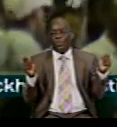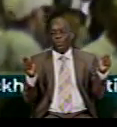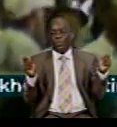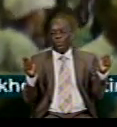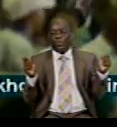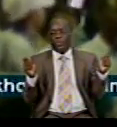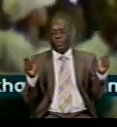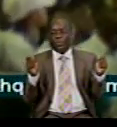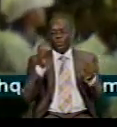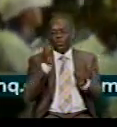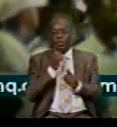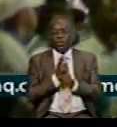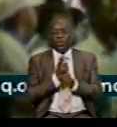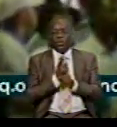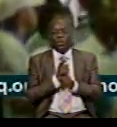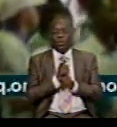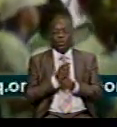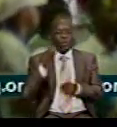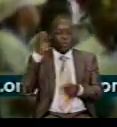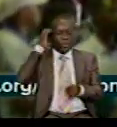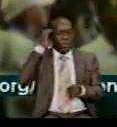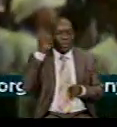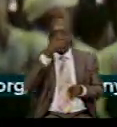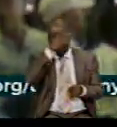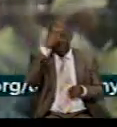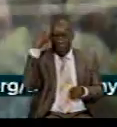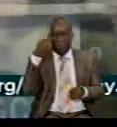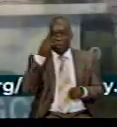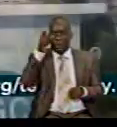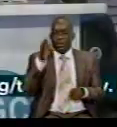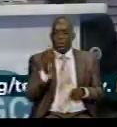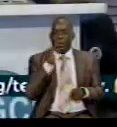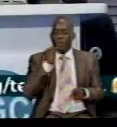Just listen because God is moving. Écoutez, parce all right. Dieu